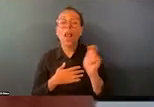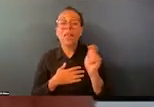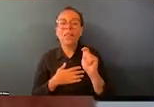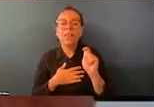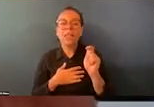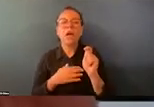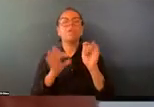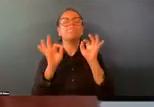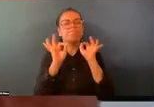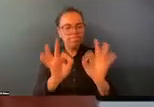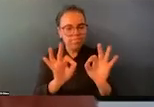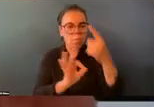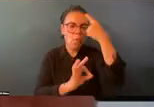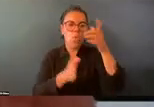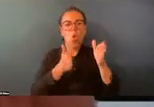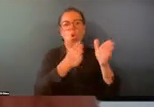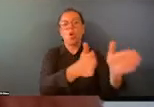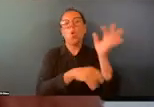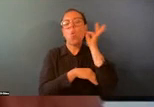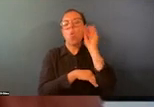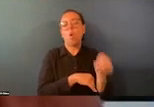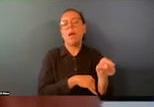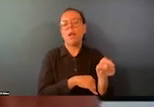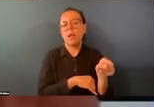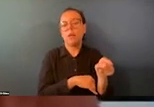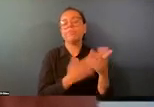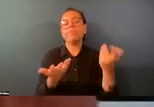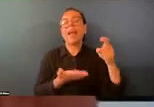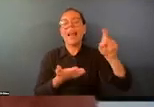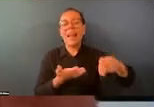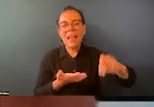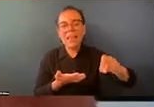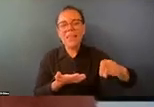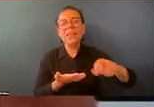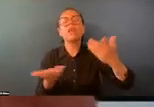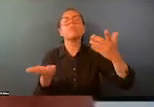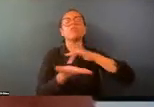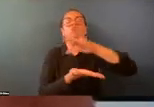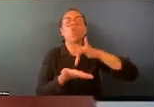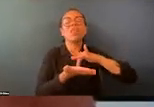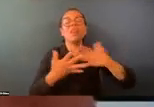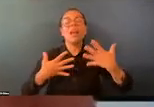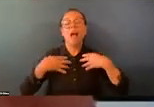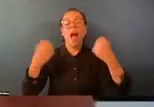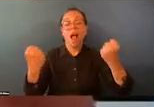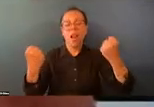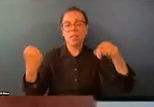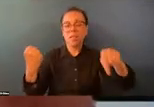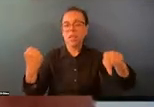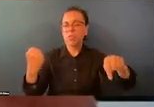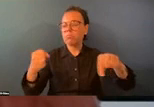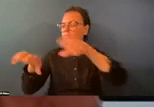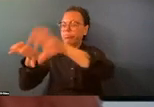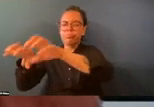latrines in 5 schools. So far, and 5 health facilities in rural